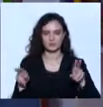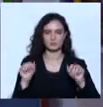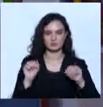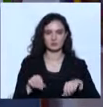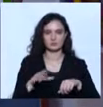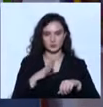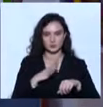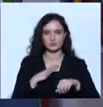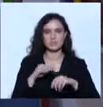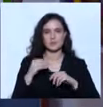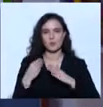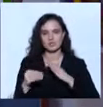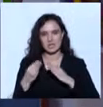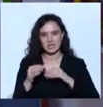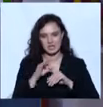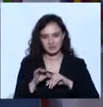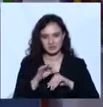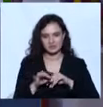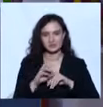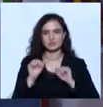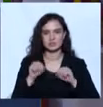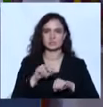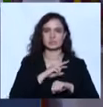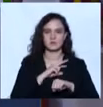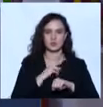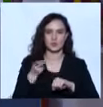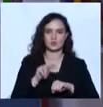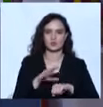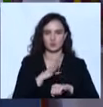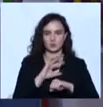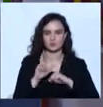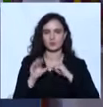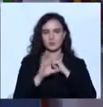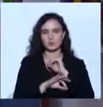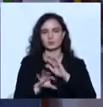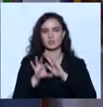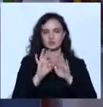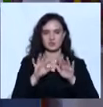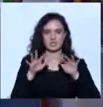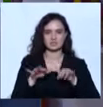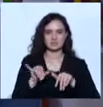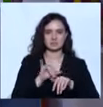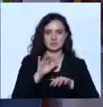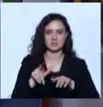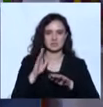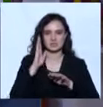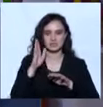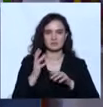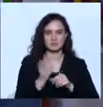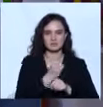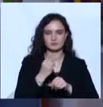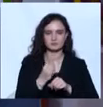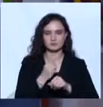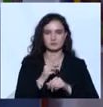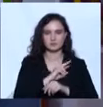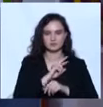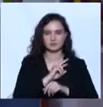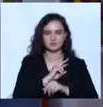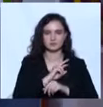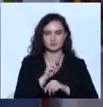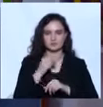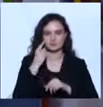be violent and can be loving. But in the end, he chooses the place where he will find the most love.